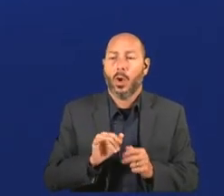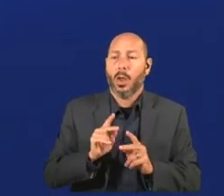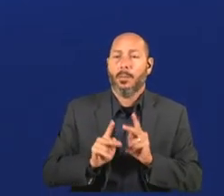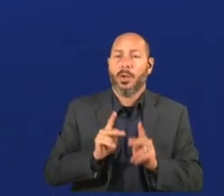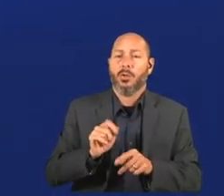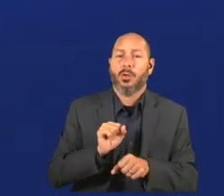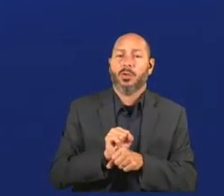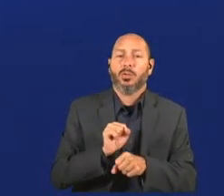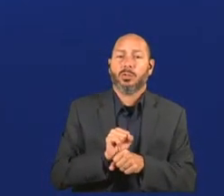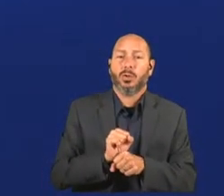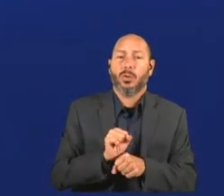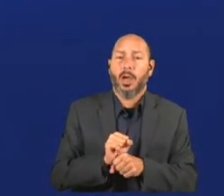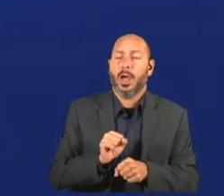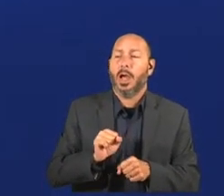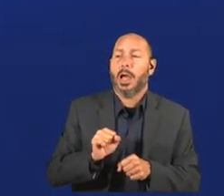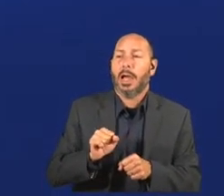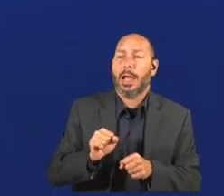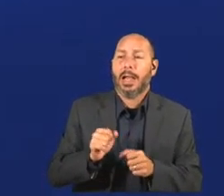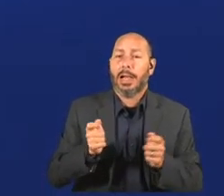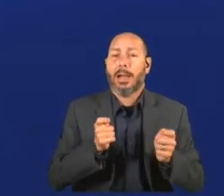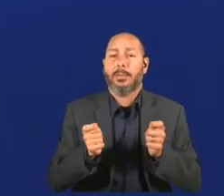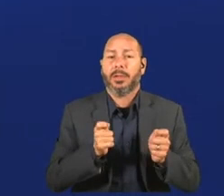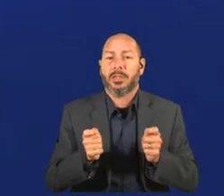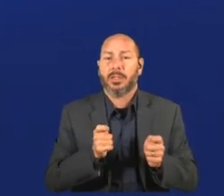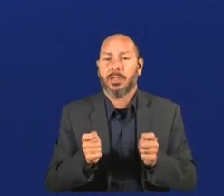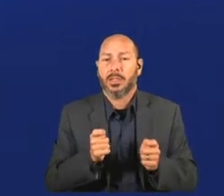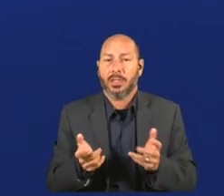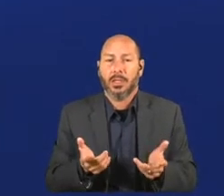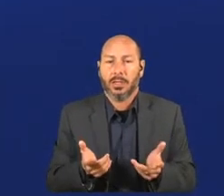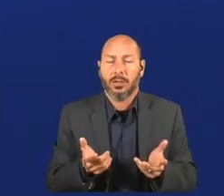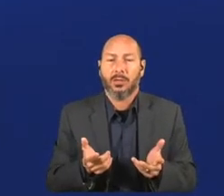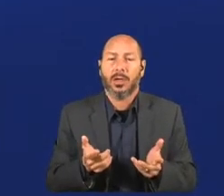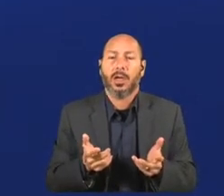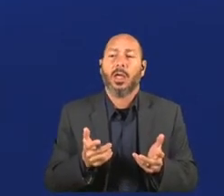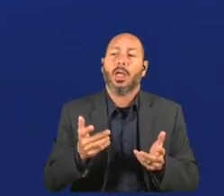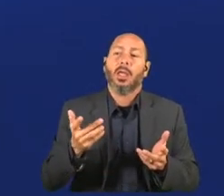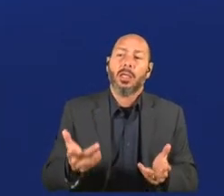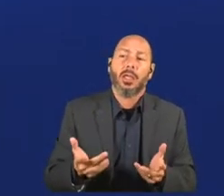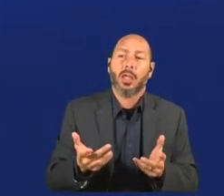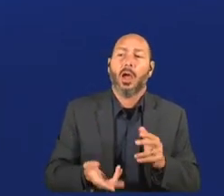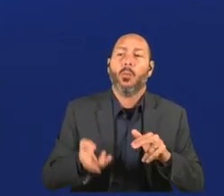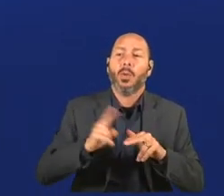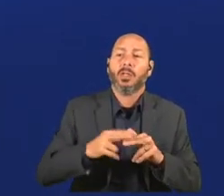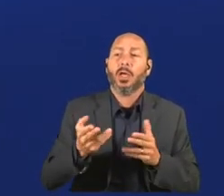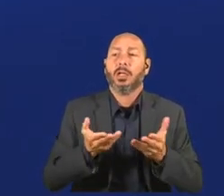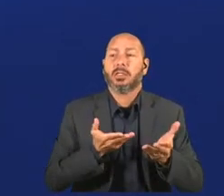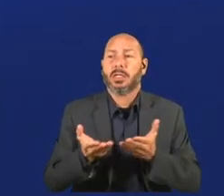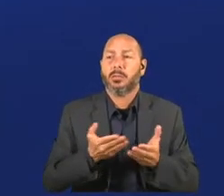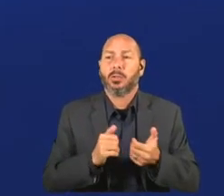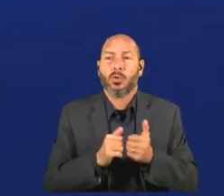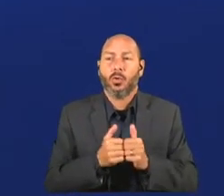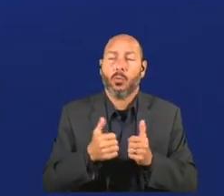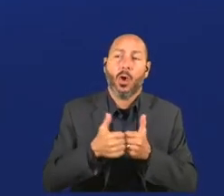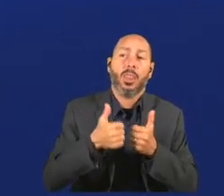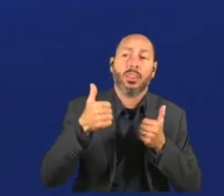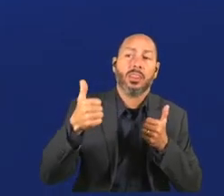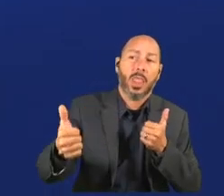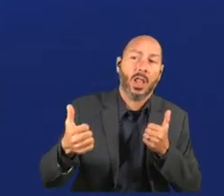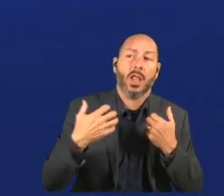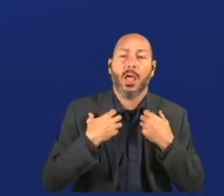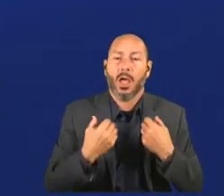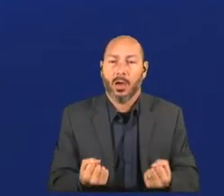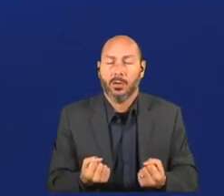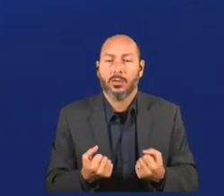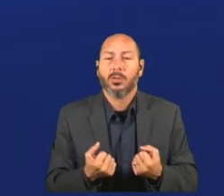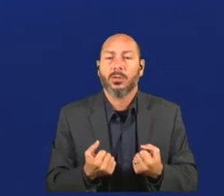And we got to make the provider more accessible to the patient through telehealth, through opening more locations in the parts of the island that are